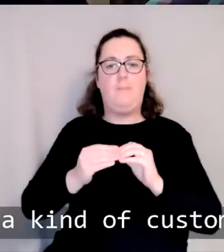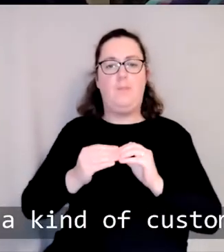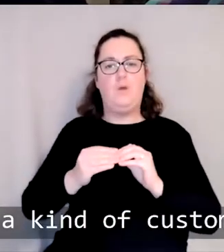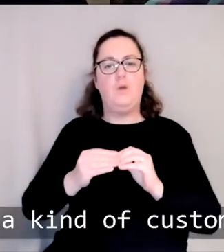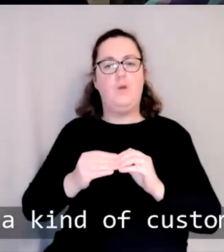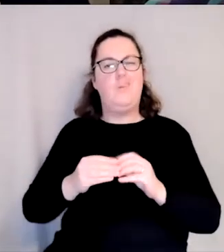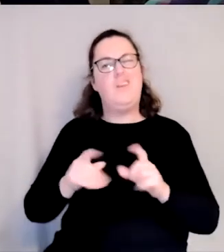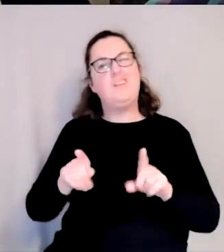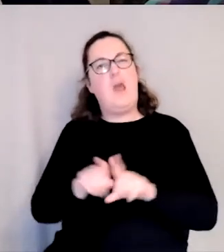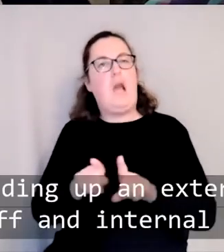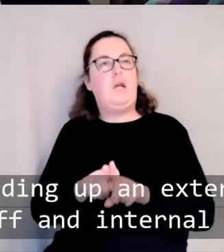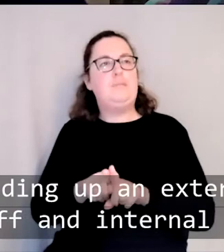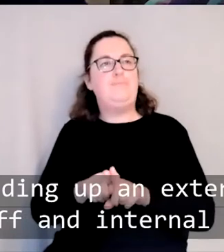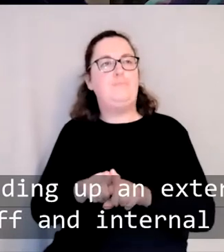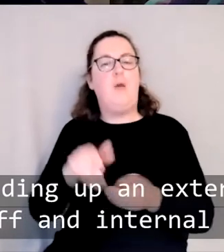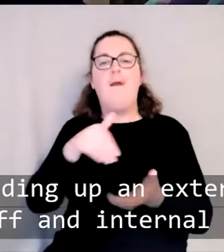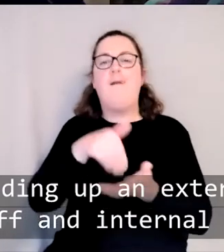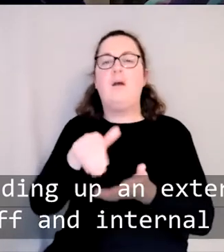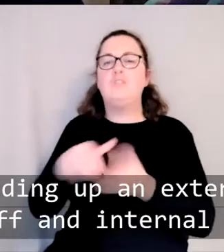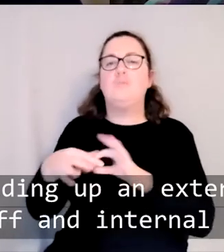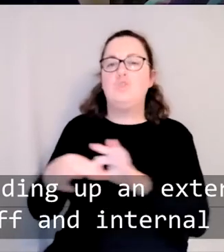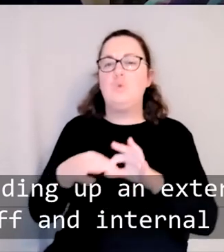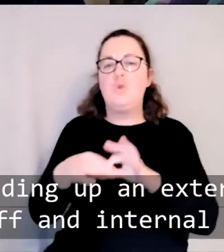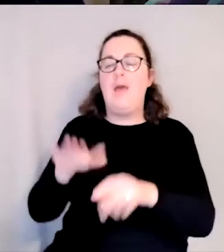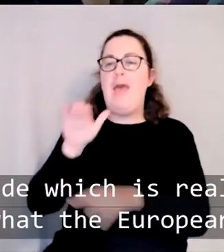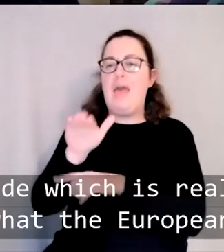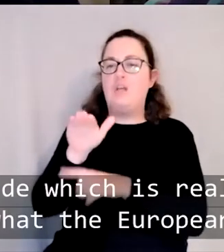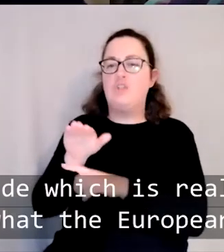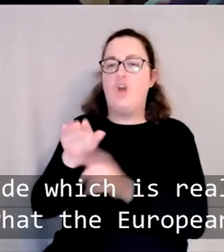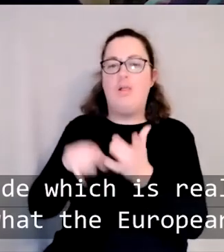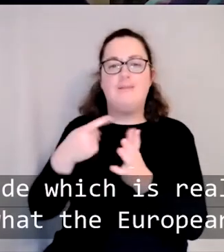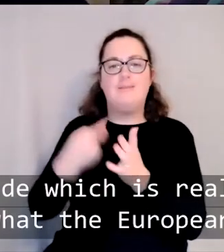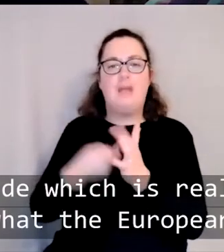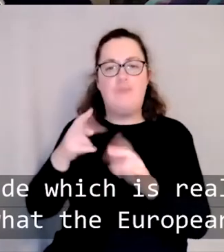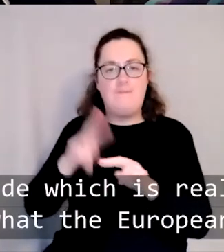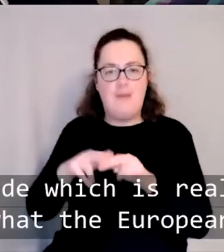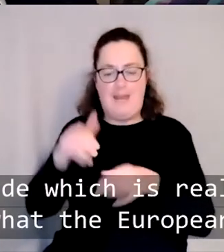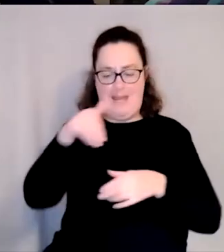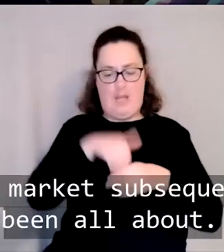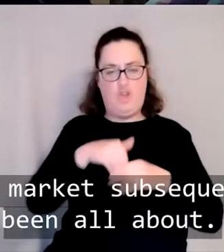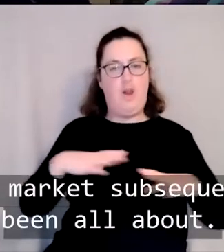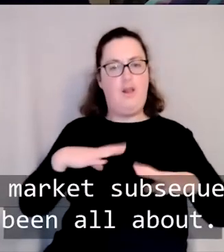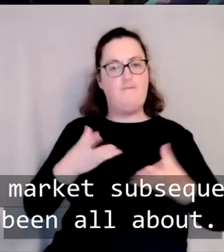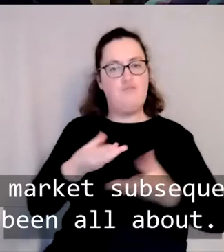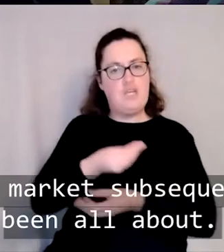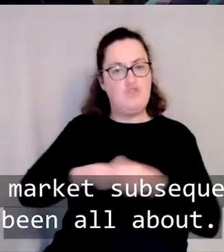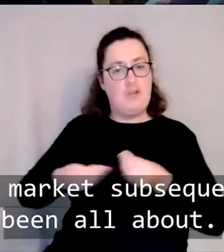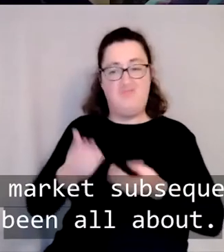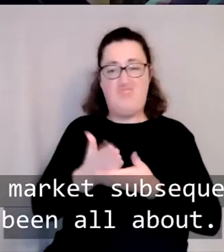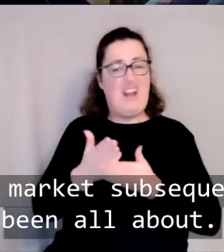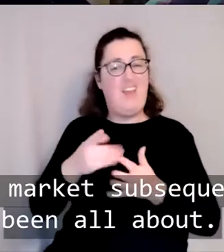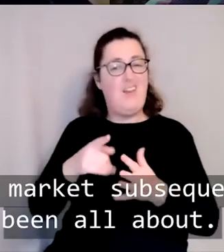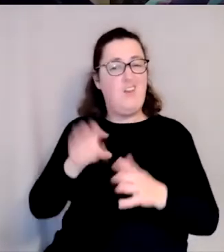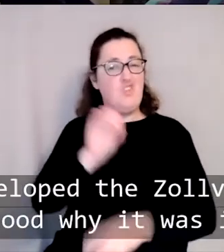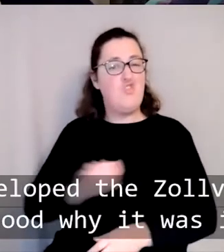customs union, building up an external tariff and internal free trade, which is really what the European common market subsequently has